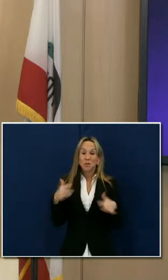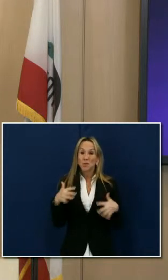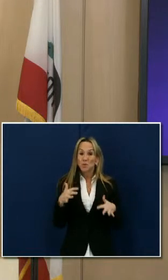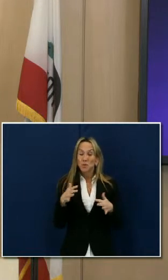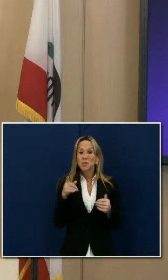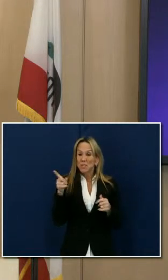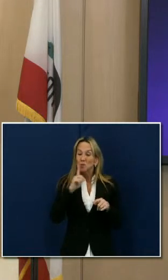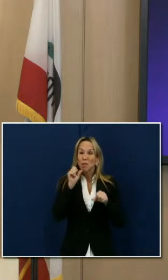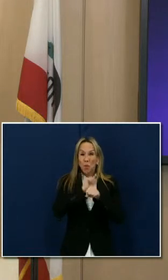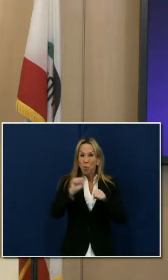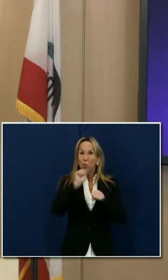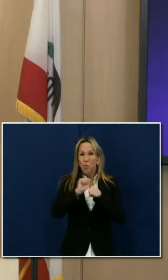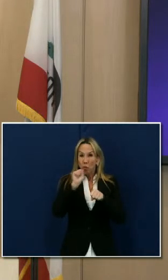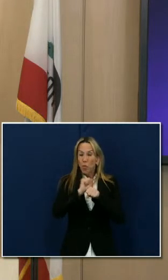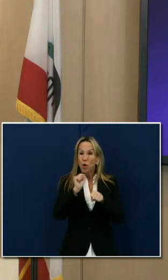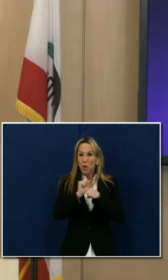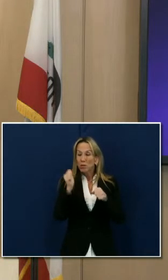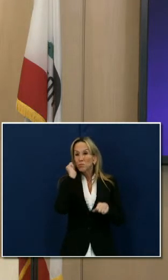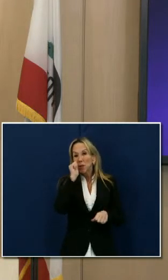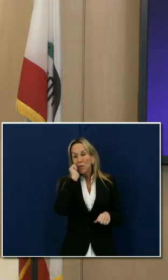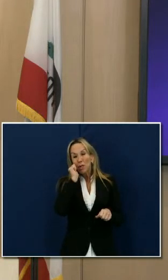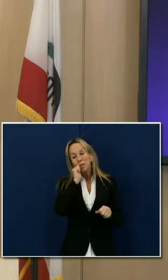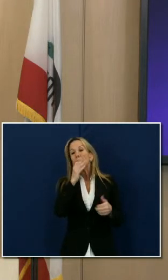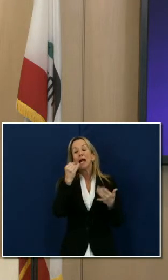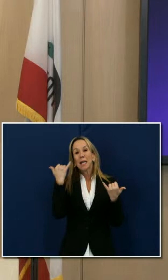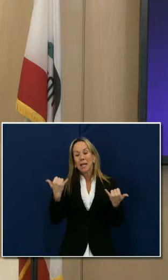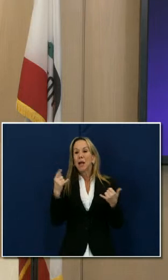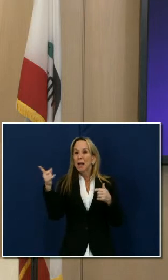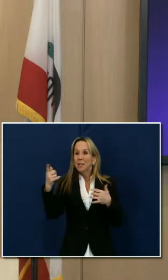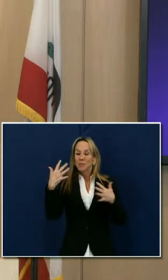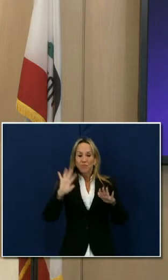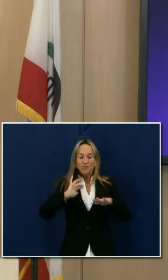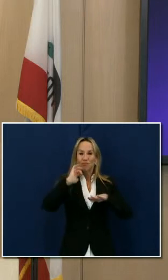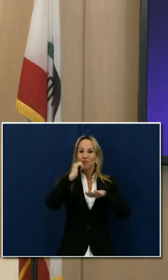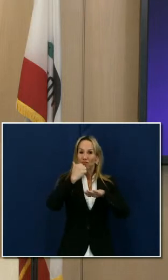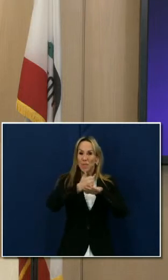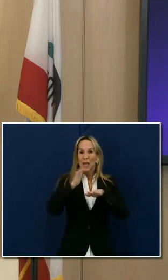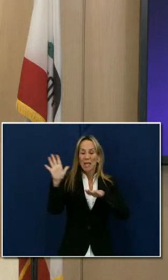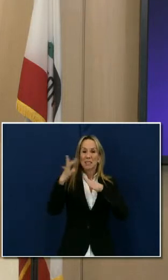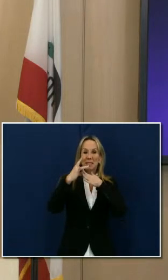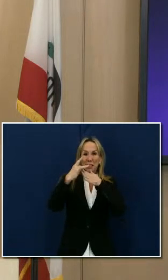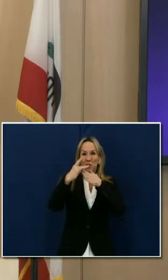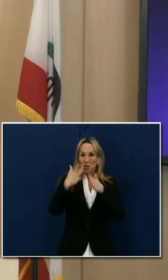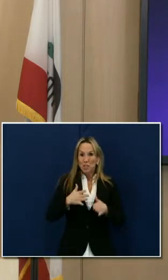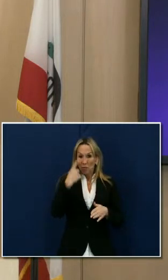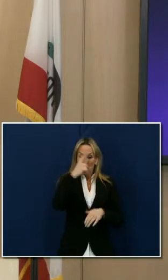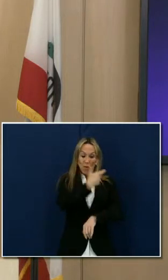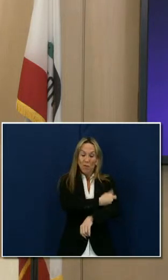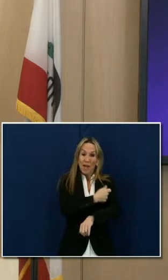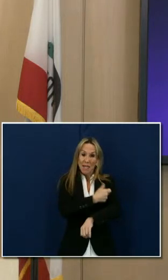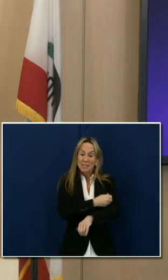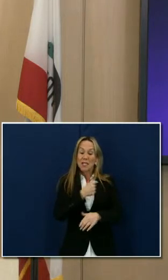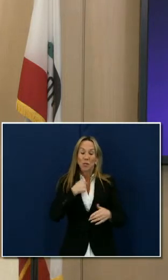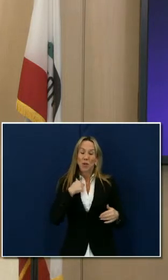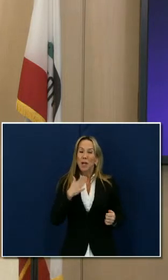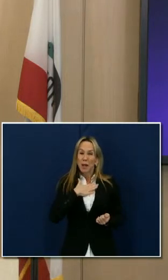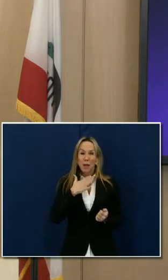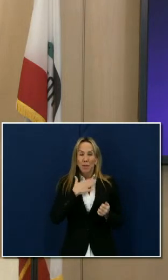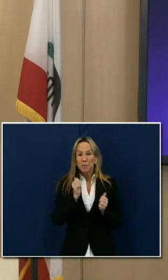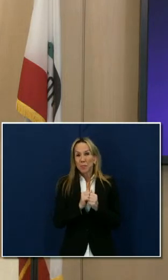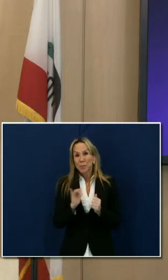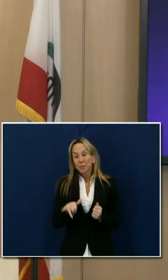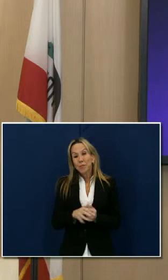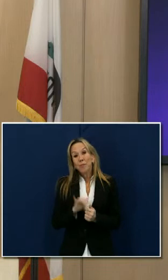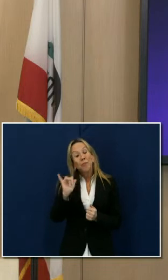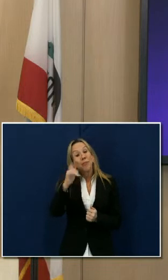of this, working behind the scenes daily, and has stepped up and is playing a leadership role in the vaccine efforts, and we're grateful for her work, along with